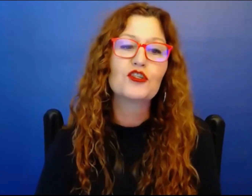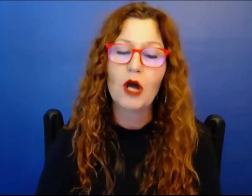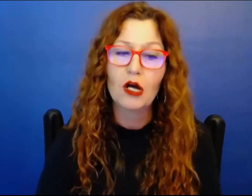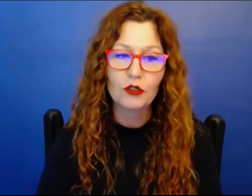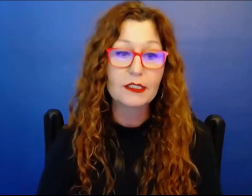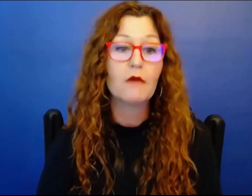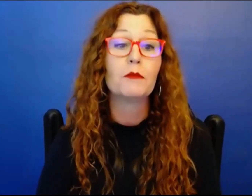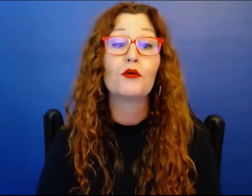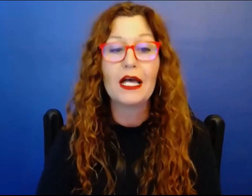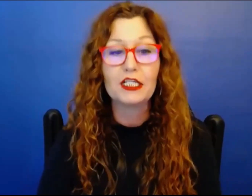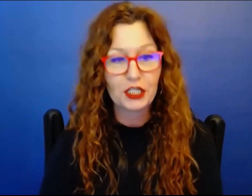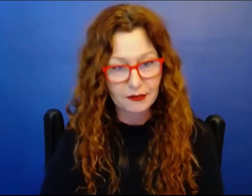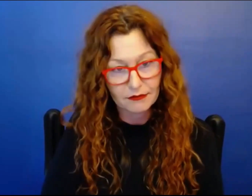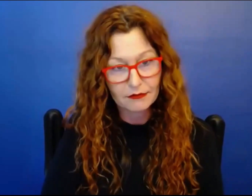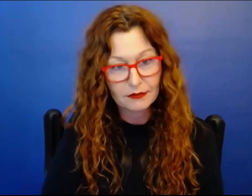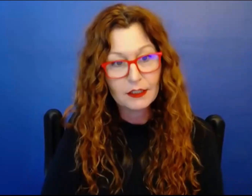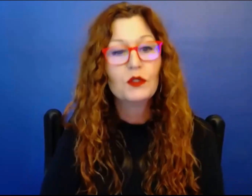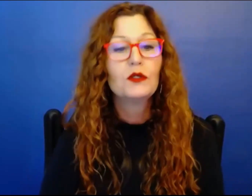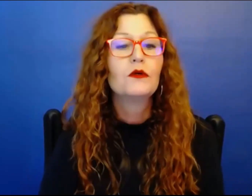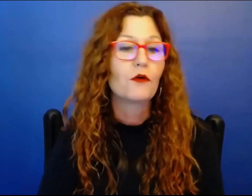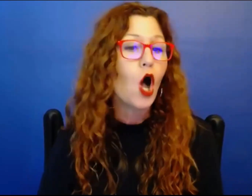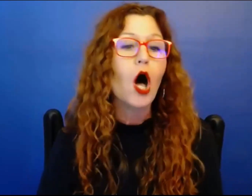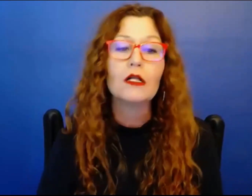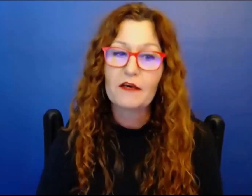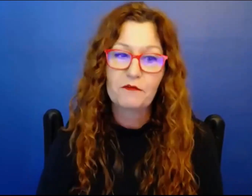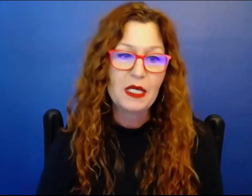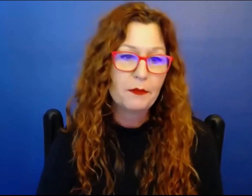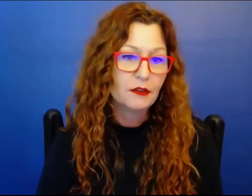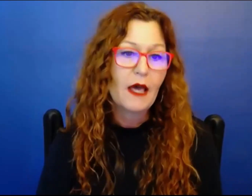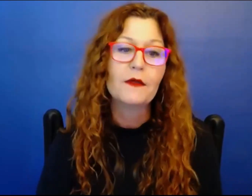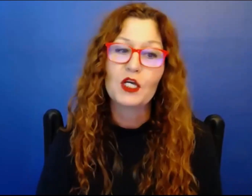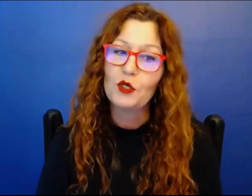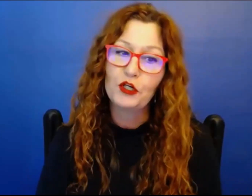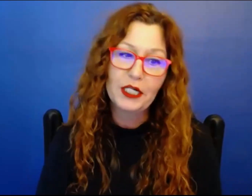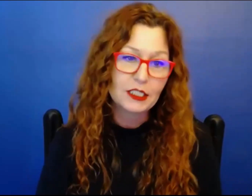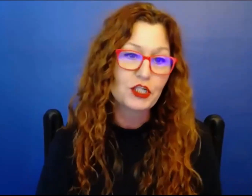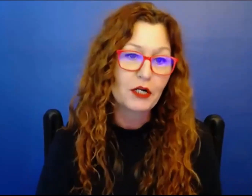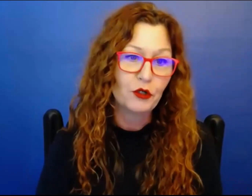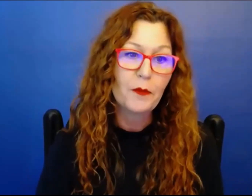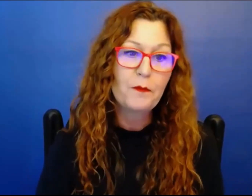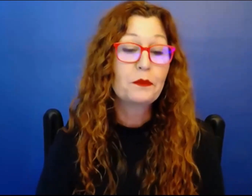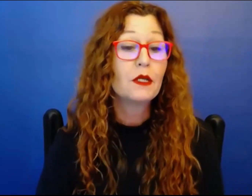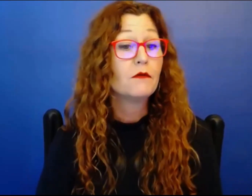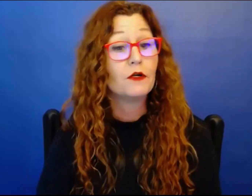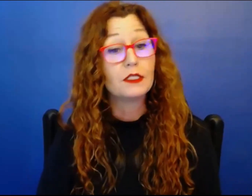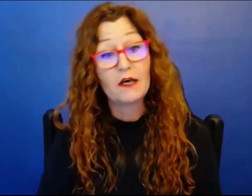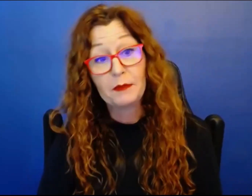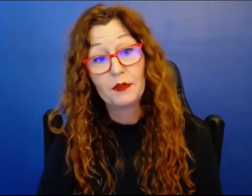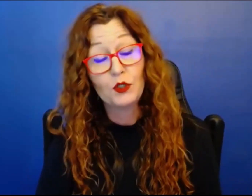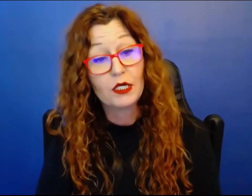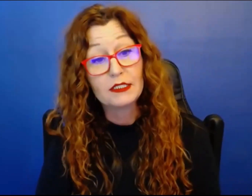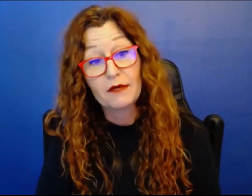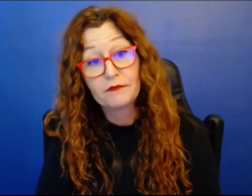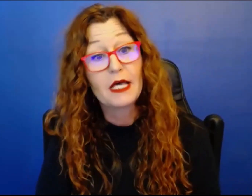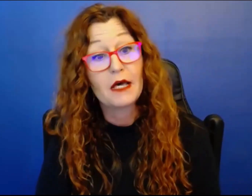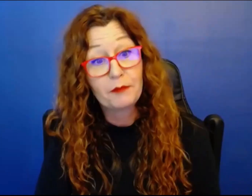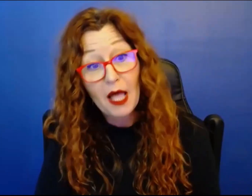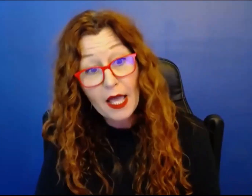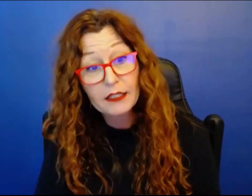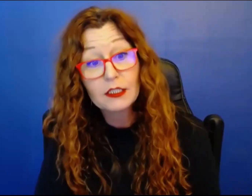and the struggles of oppression for all deaf people and the community in general. For deaf people who are